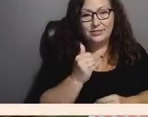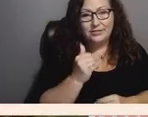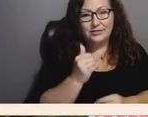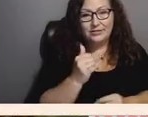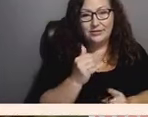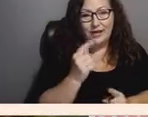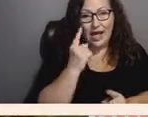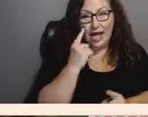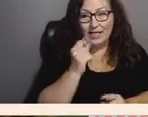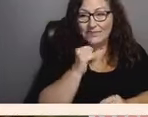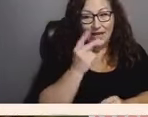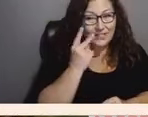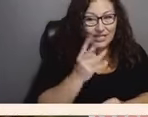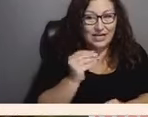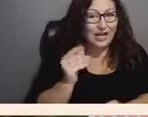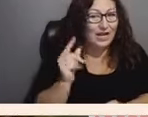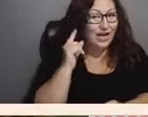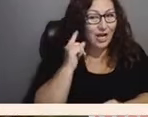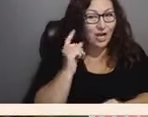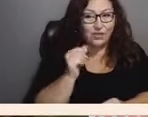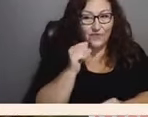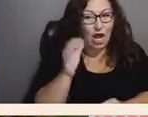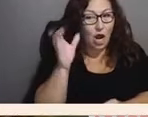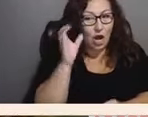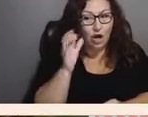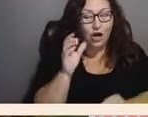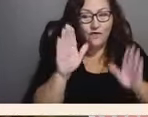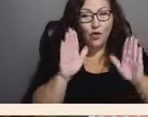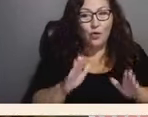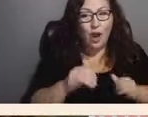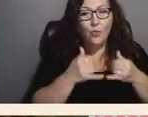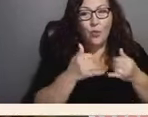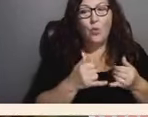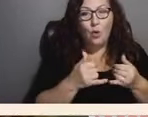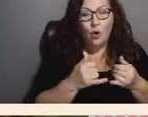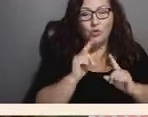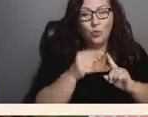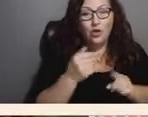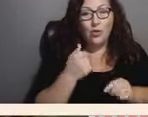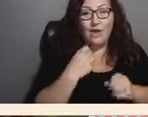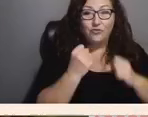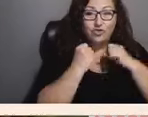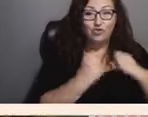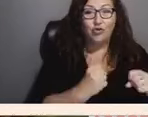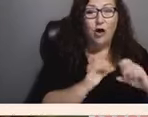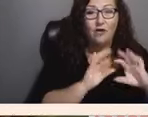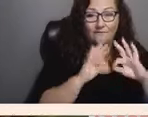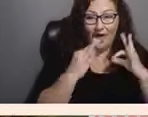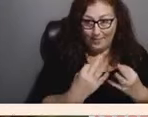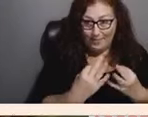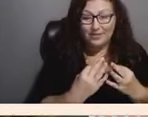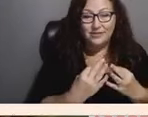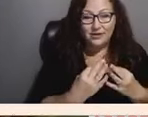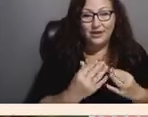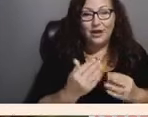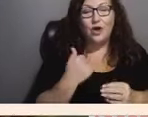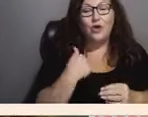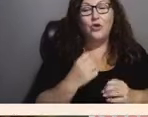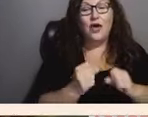have not heard of the great rewards that when you have strong families, you have